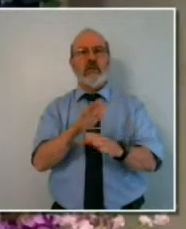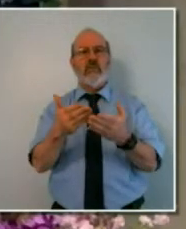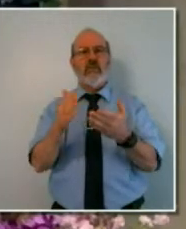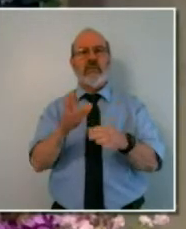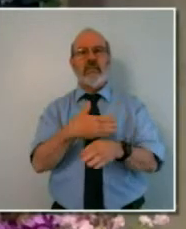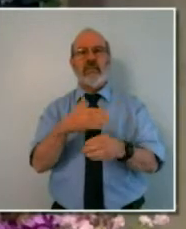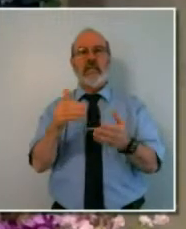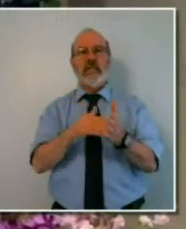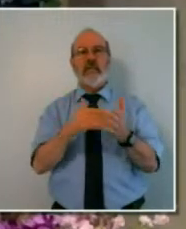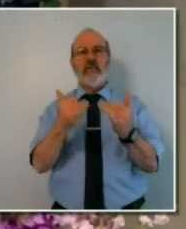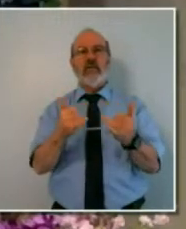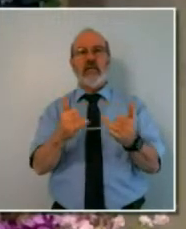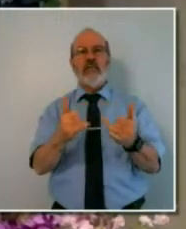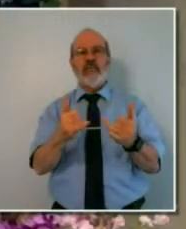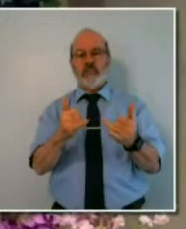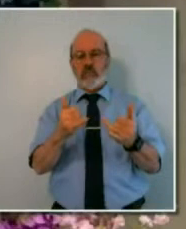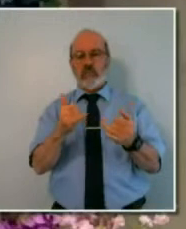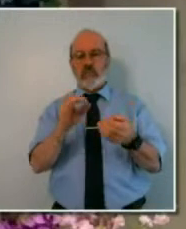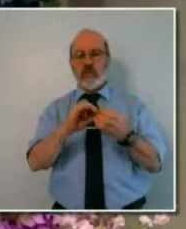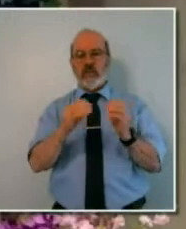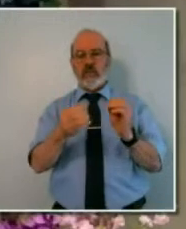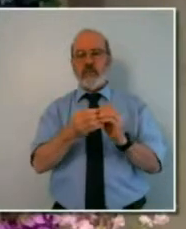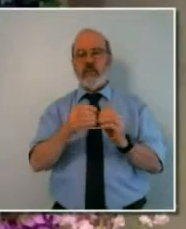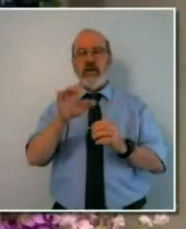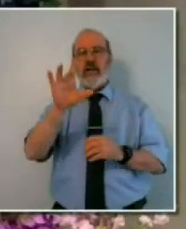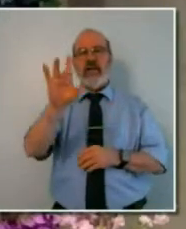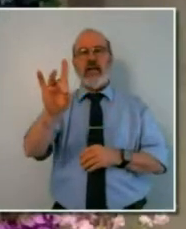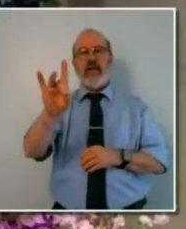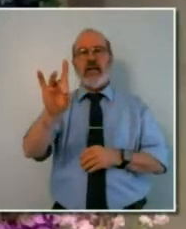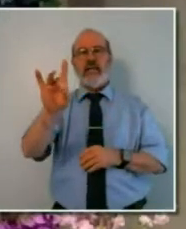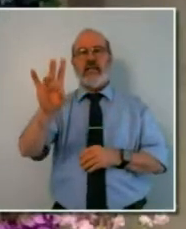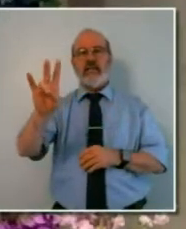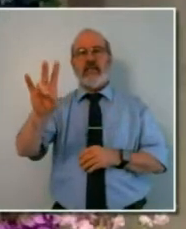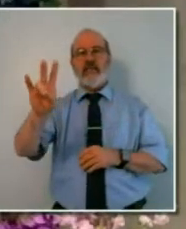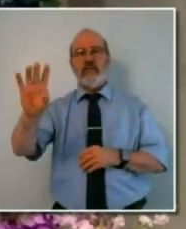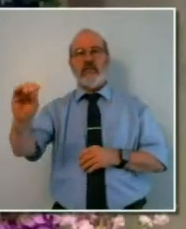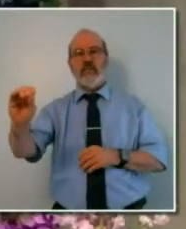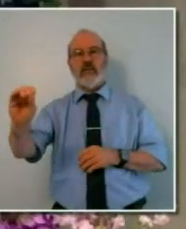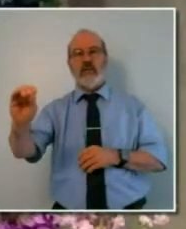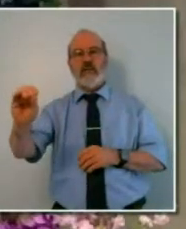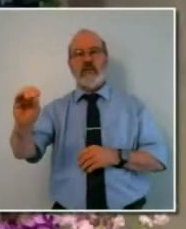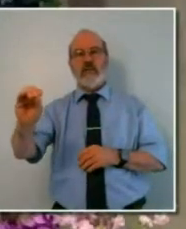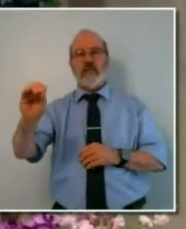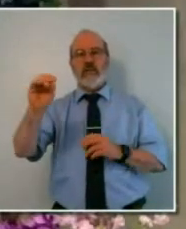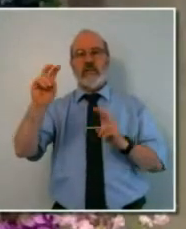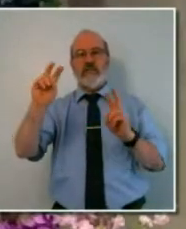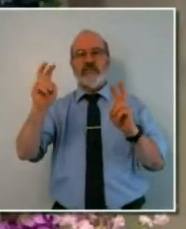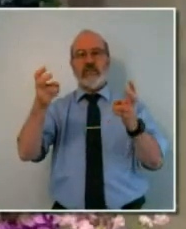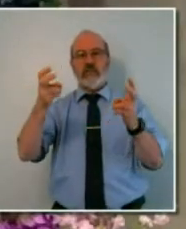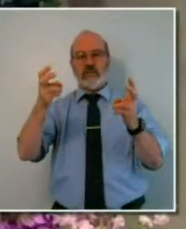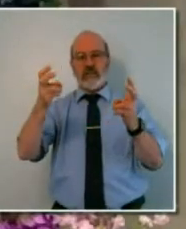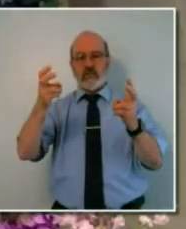now. We're going to go to song number 870 in our hymn book, and it's called Come Holy